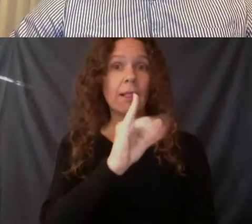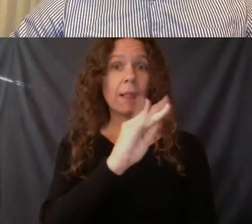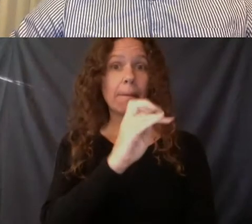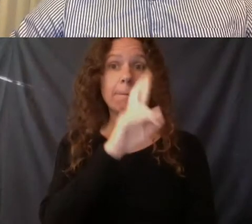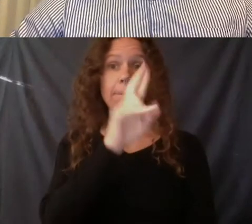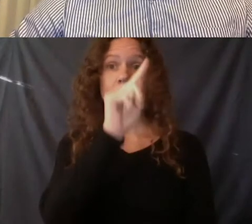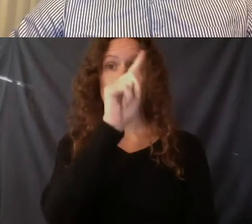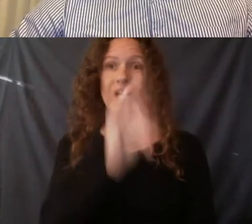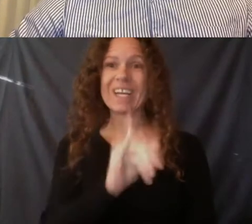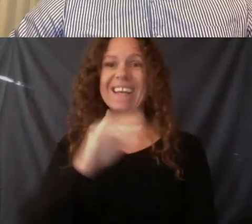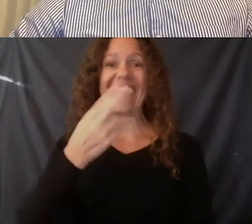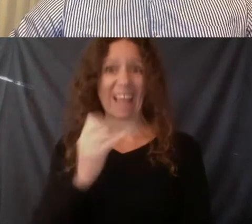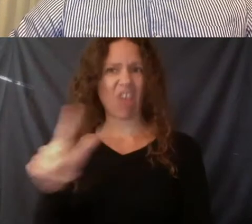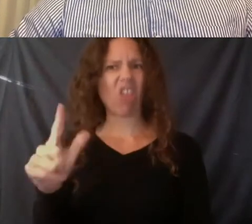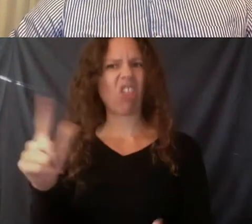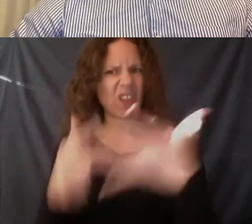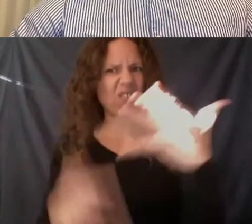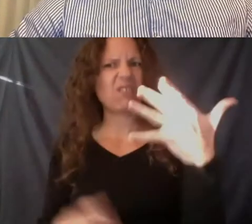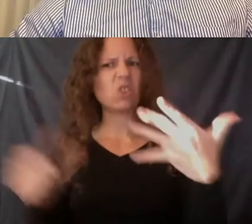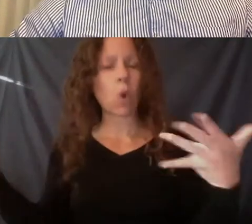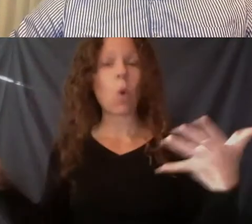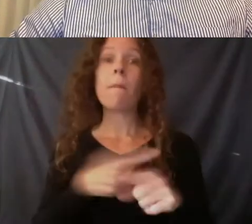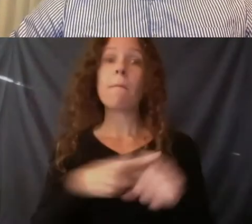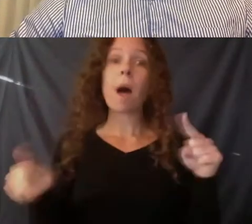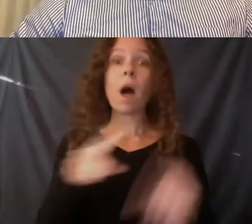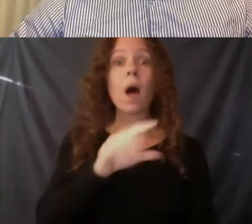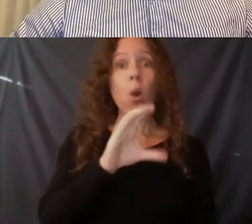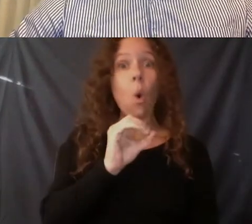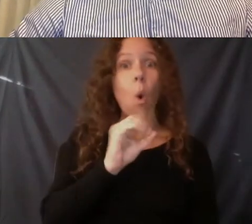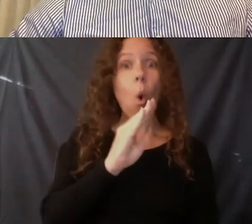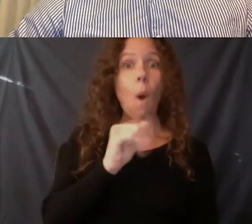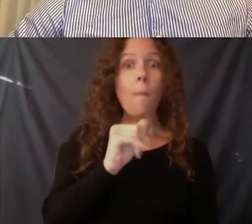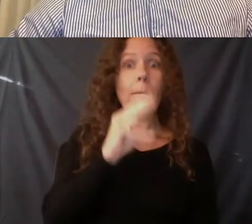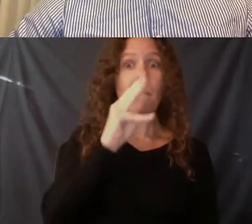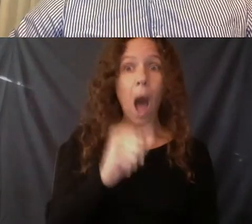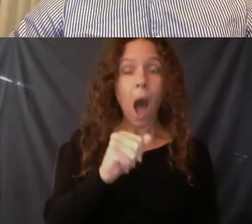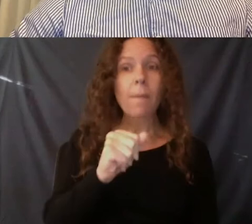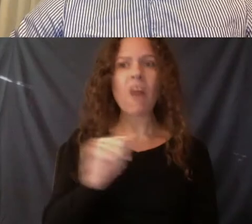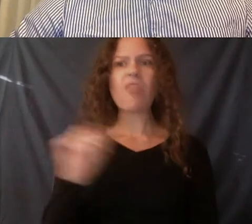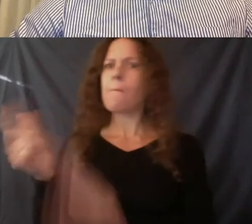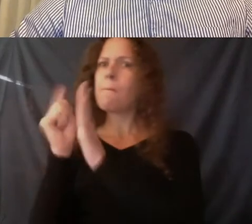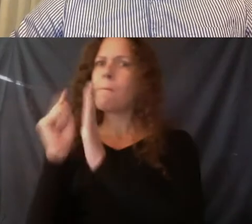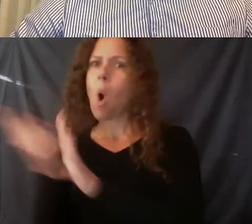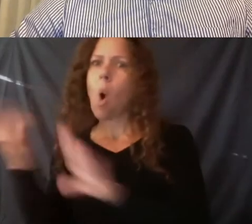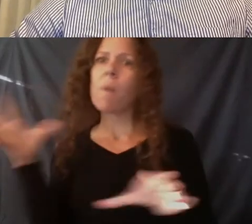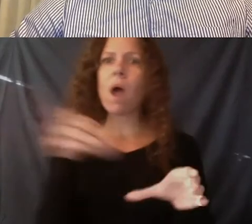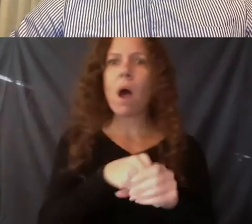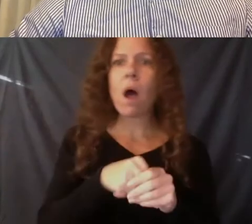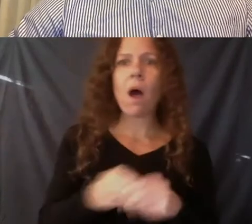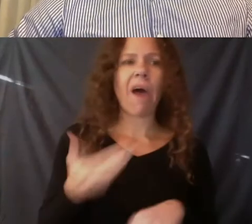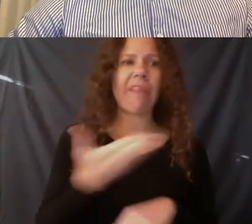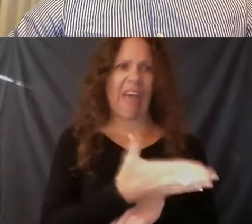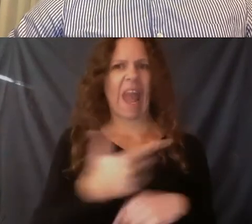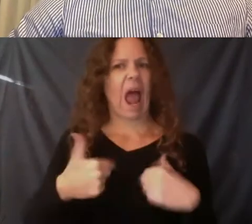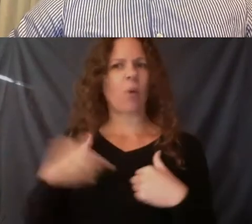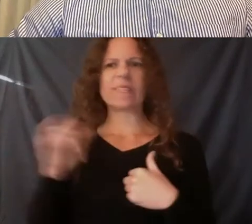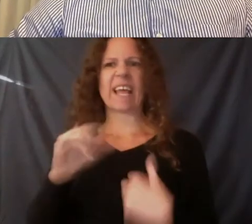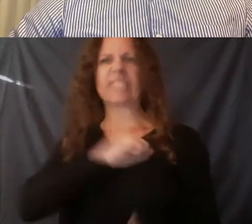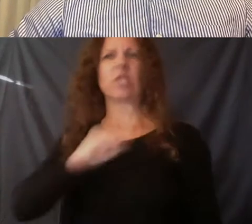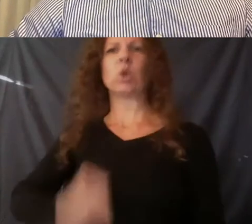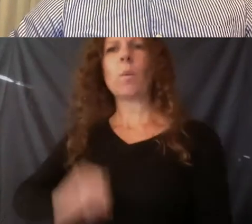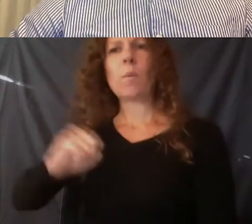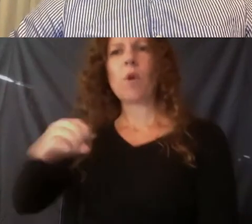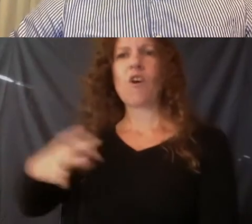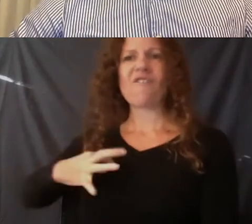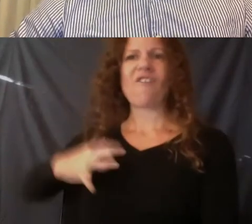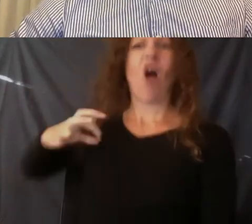that that the Obama campaign sort of magnetized me to become a super volunteer, it's where I met